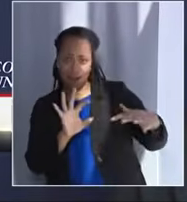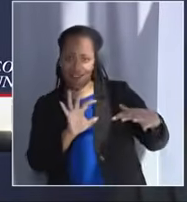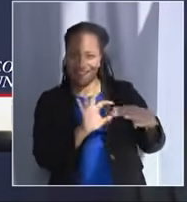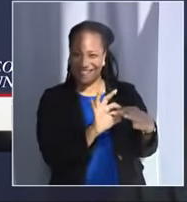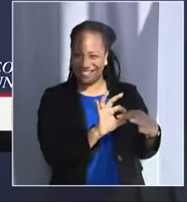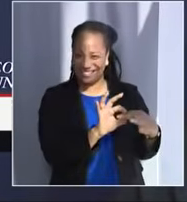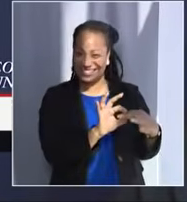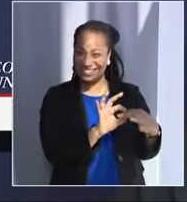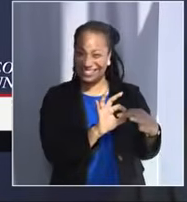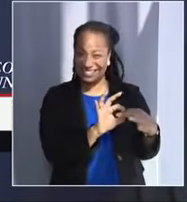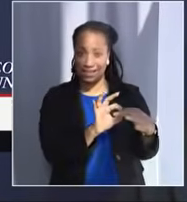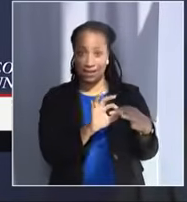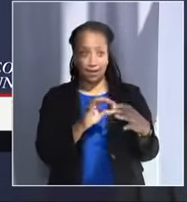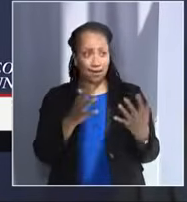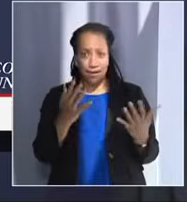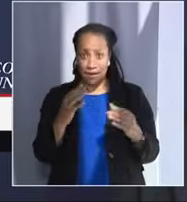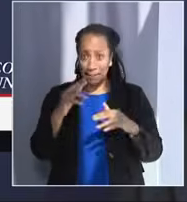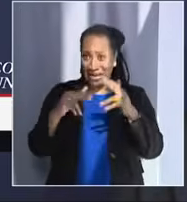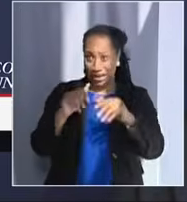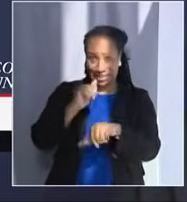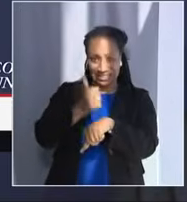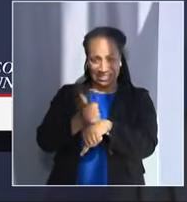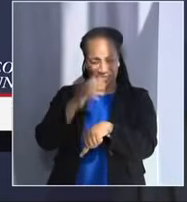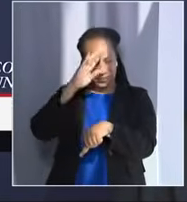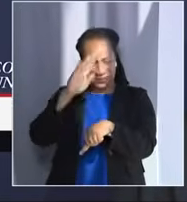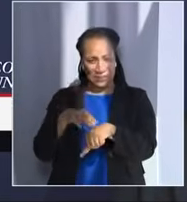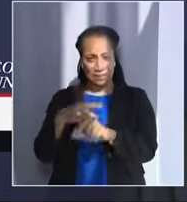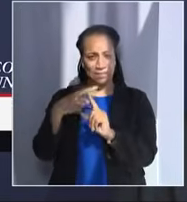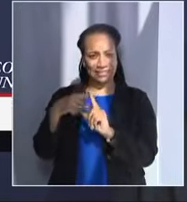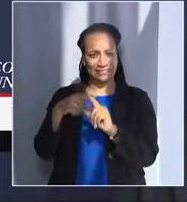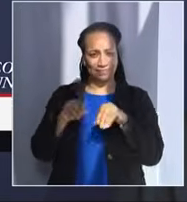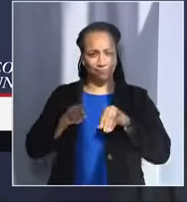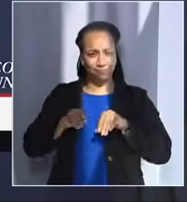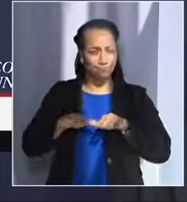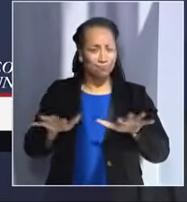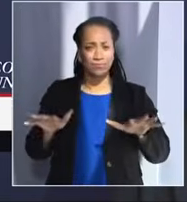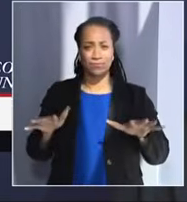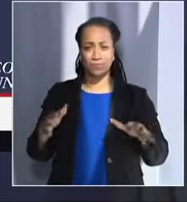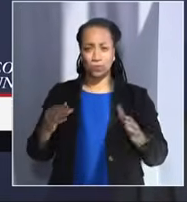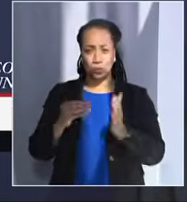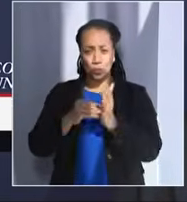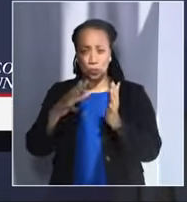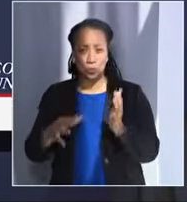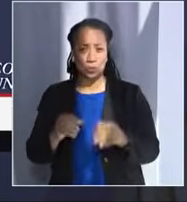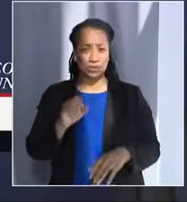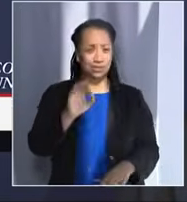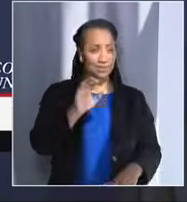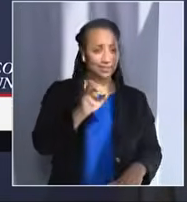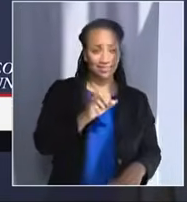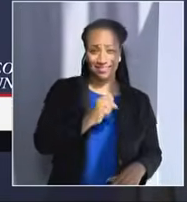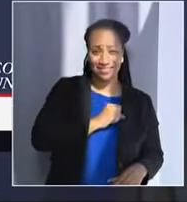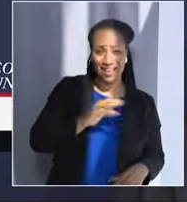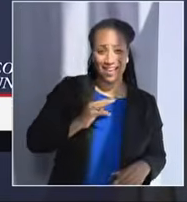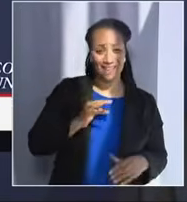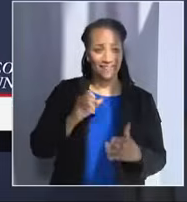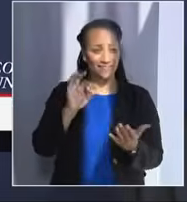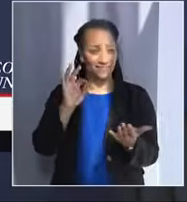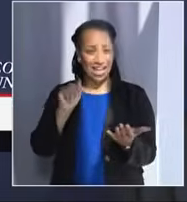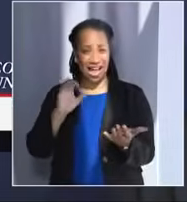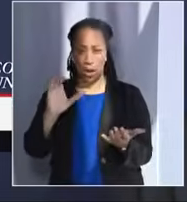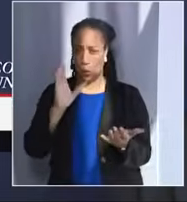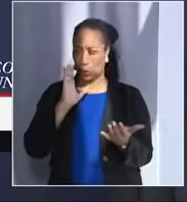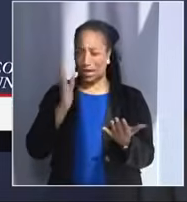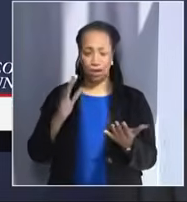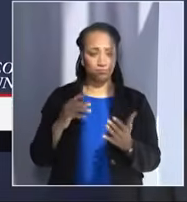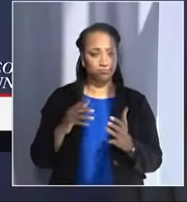We're very excited to have all of you here today. So many leaders from across our city with us here today, beginning with Mayor Bowser, who I'm told will